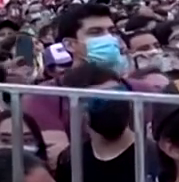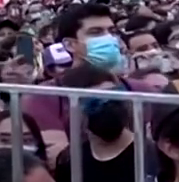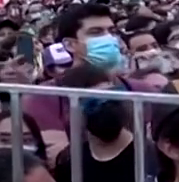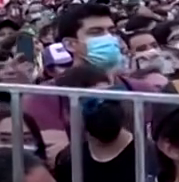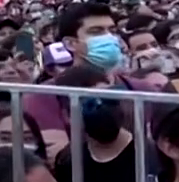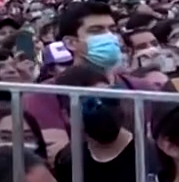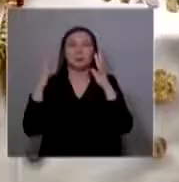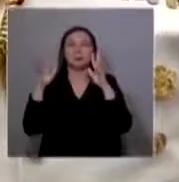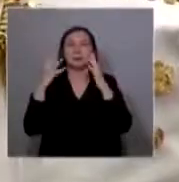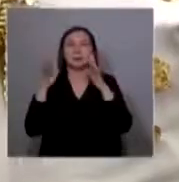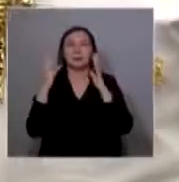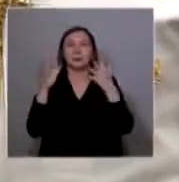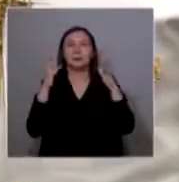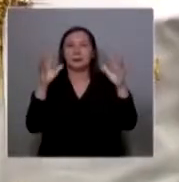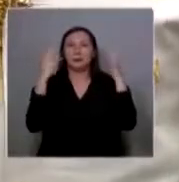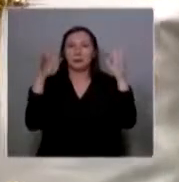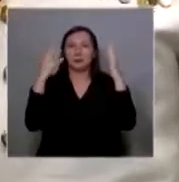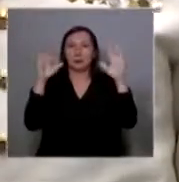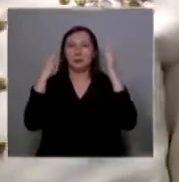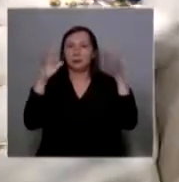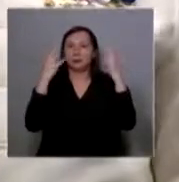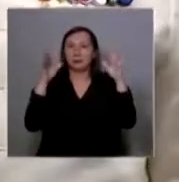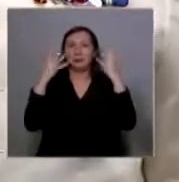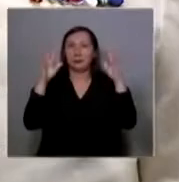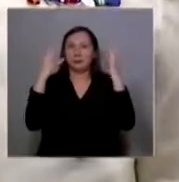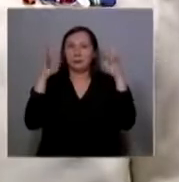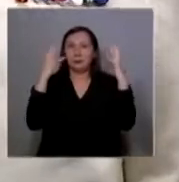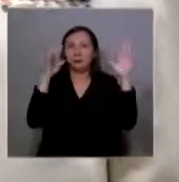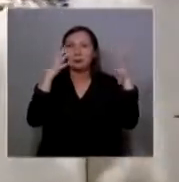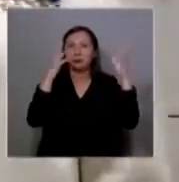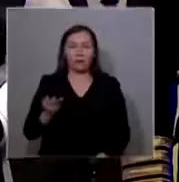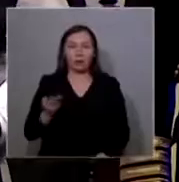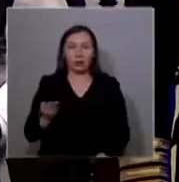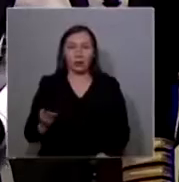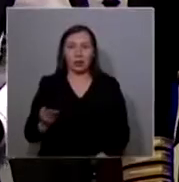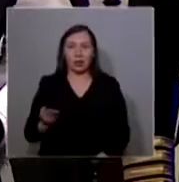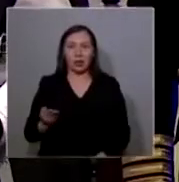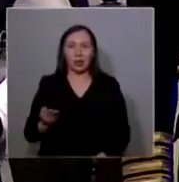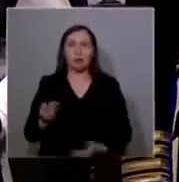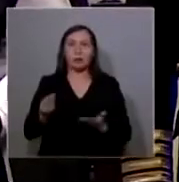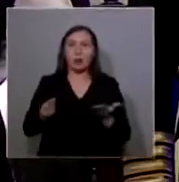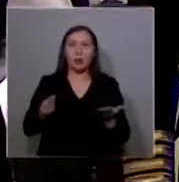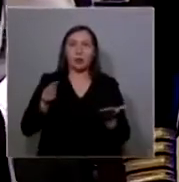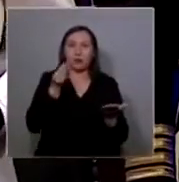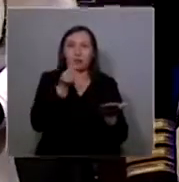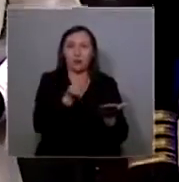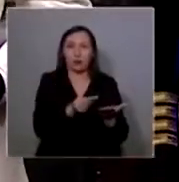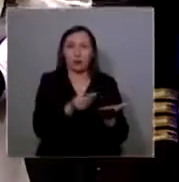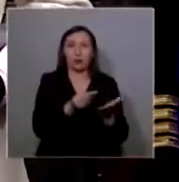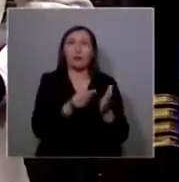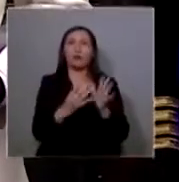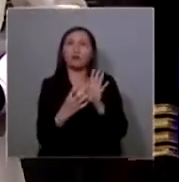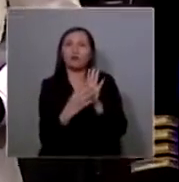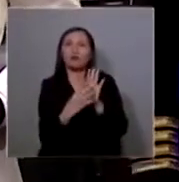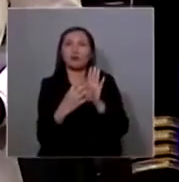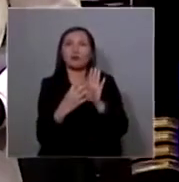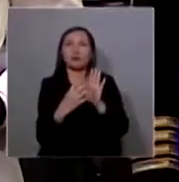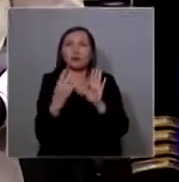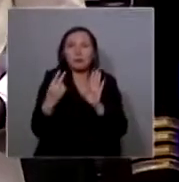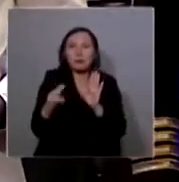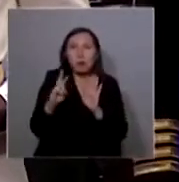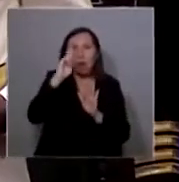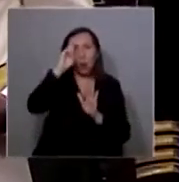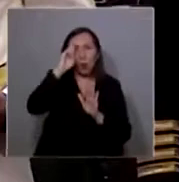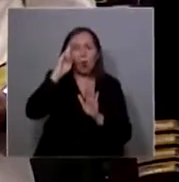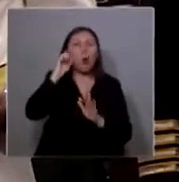the presidential sash from outgoing billionaire president Sebastián Piñera, marking him the country's youngest ever elected leader.